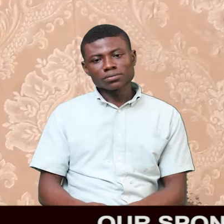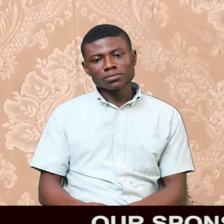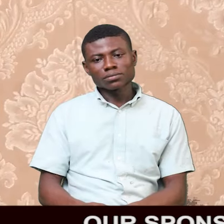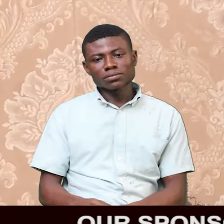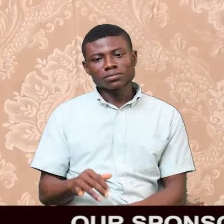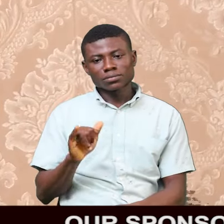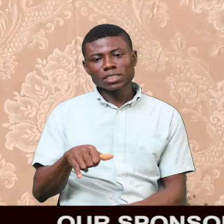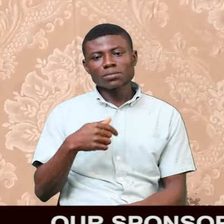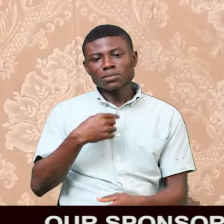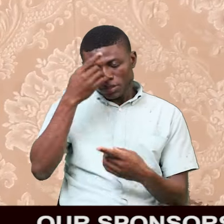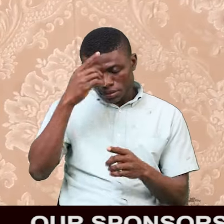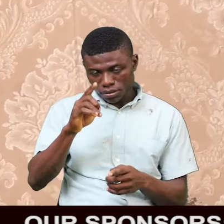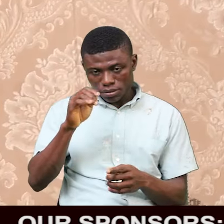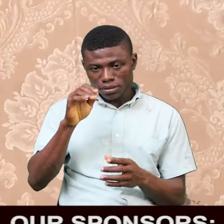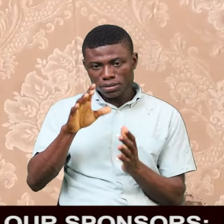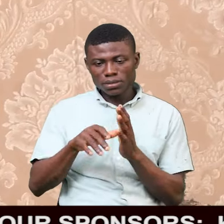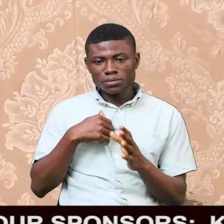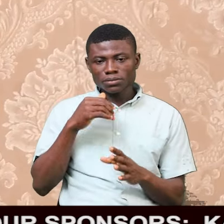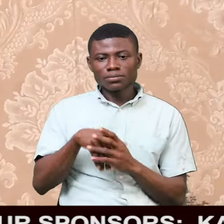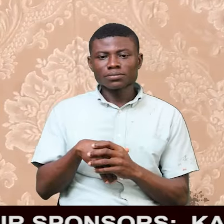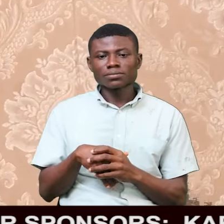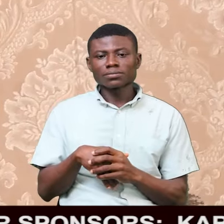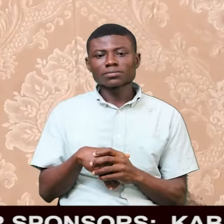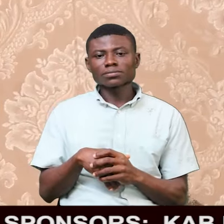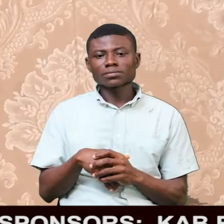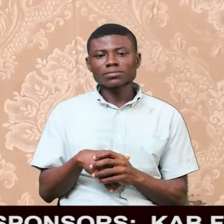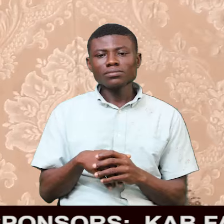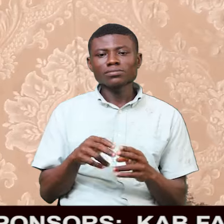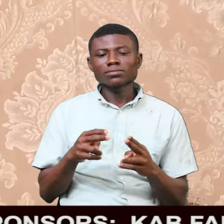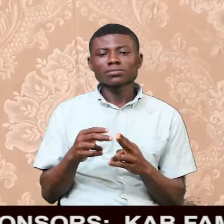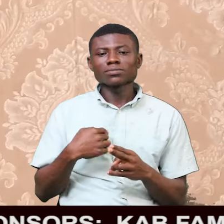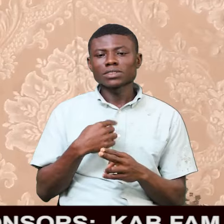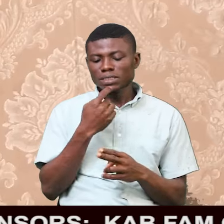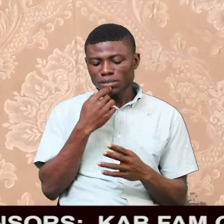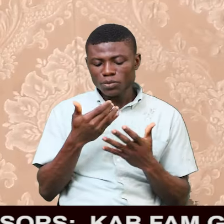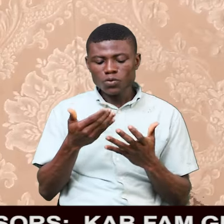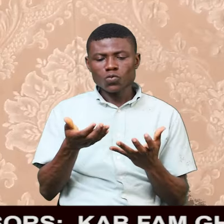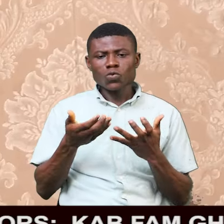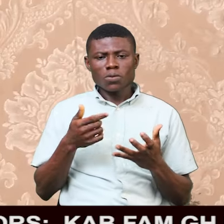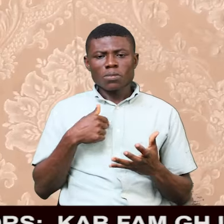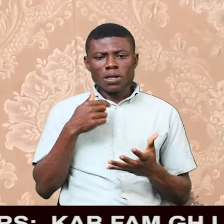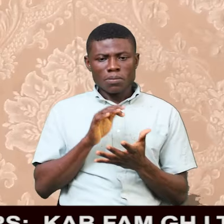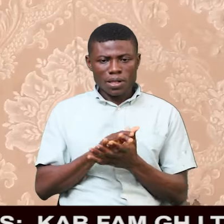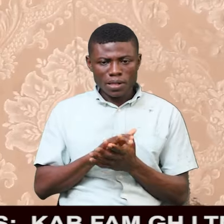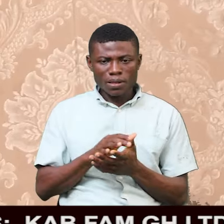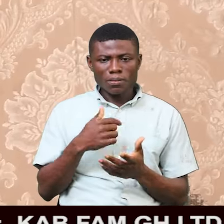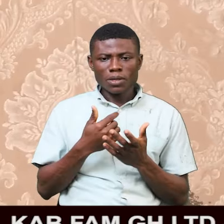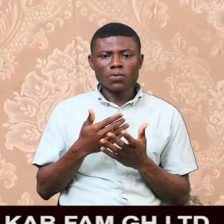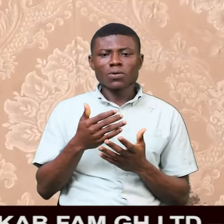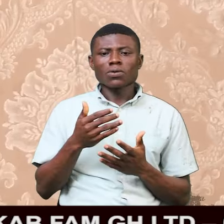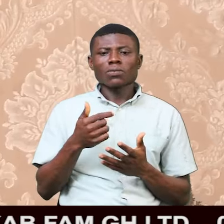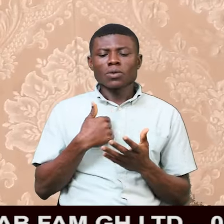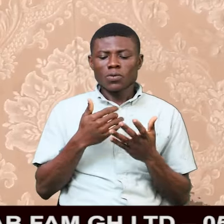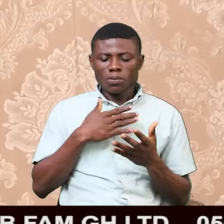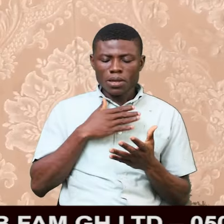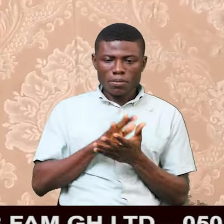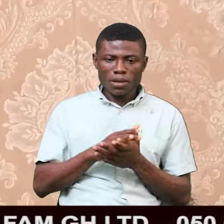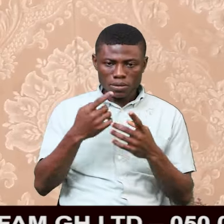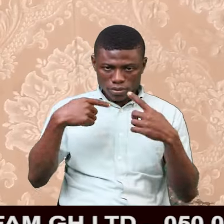Sana me ye ma adwen ya me kom. Nti no, I had to switch say me pe ma warrior no. Me pe say awarrior no